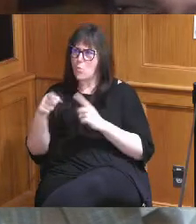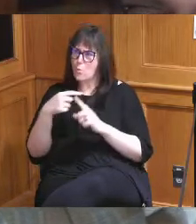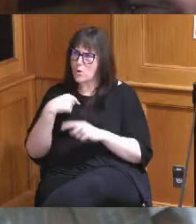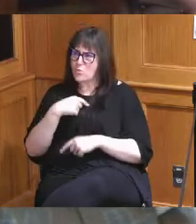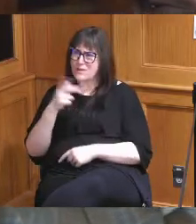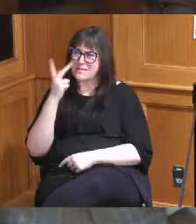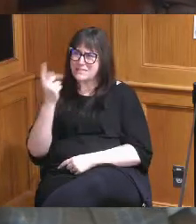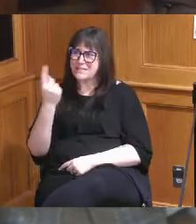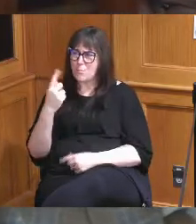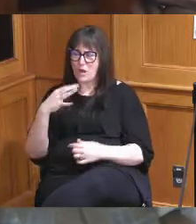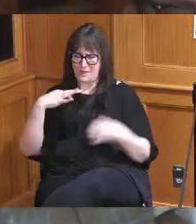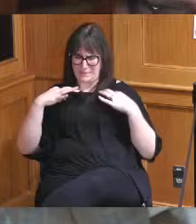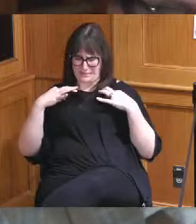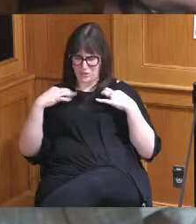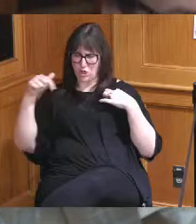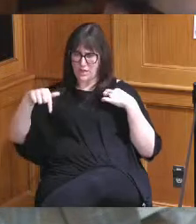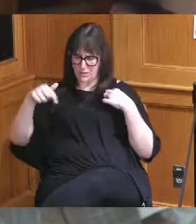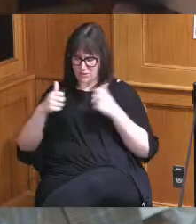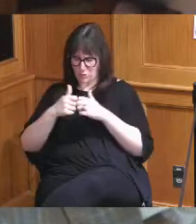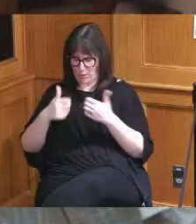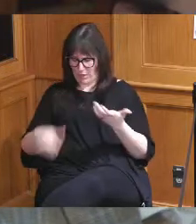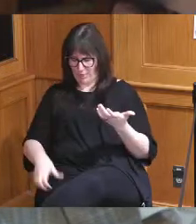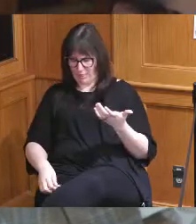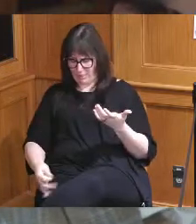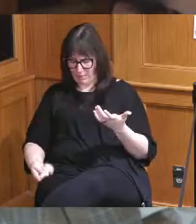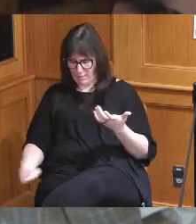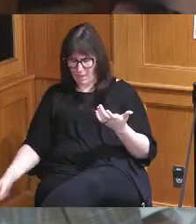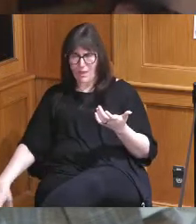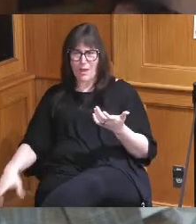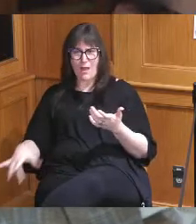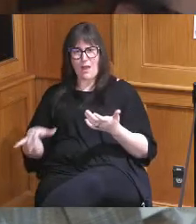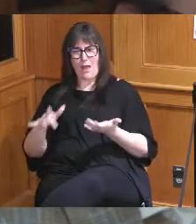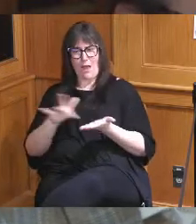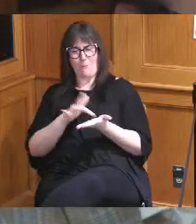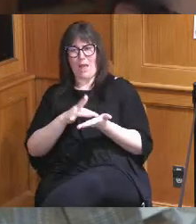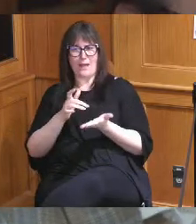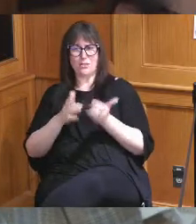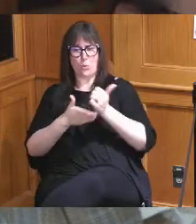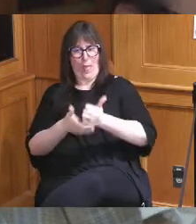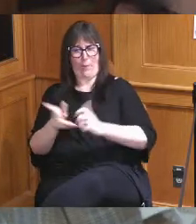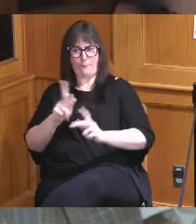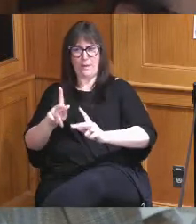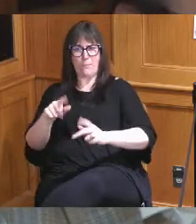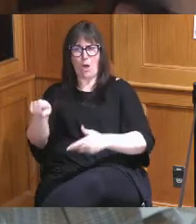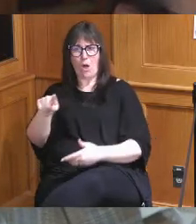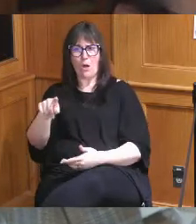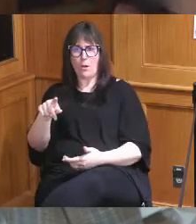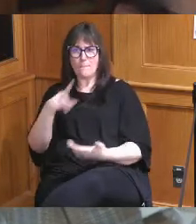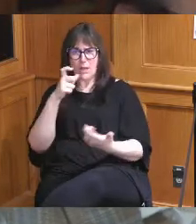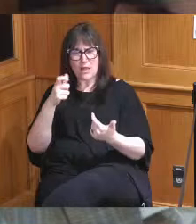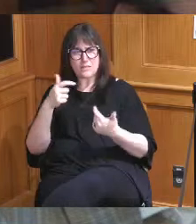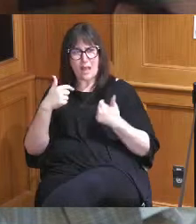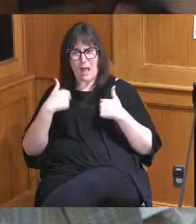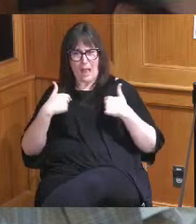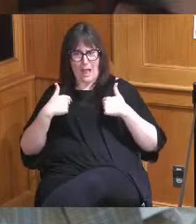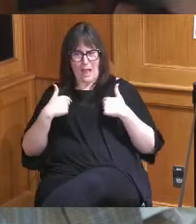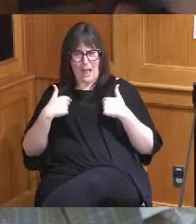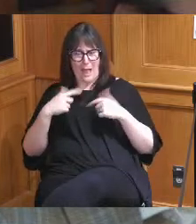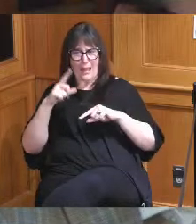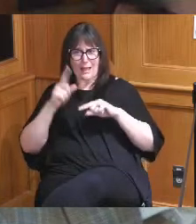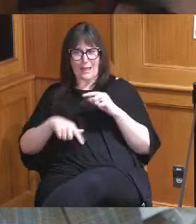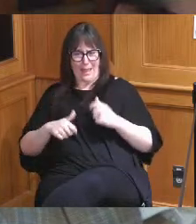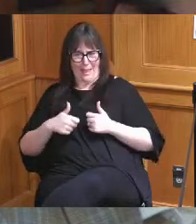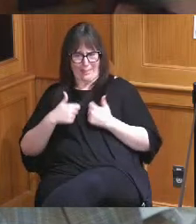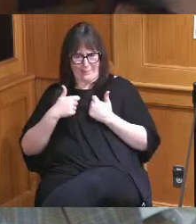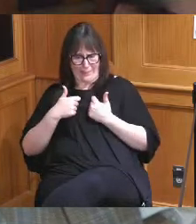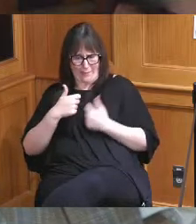in a T-shirt downstairs with an iPad or something to help these folks, because I really can't live with myself